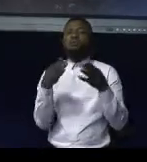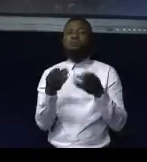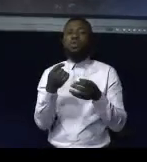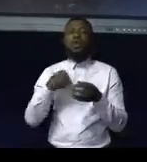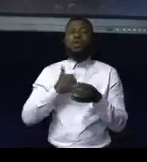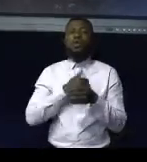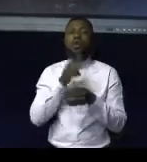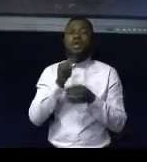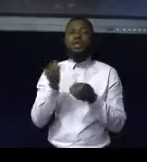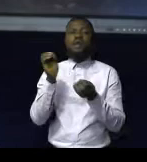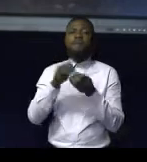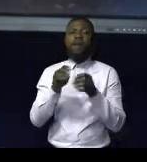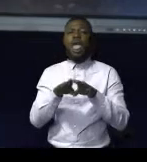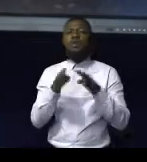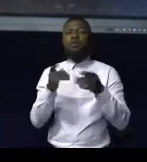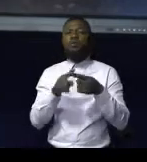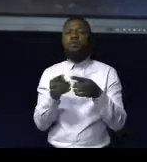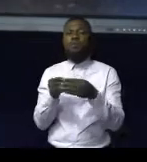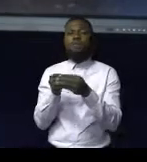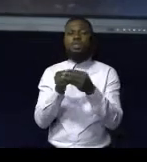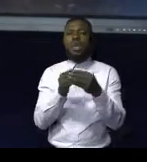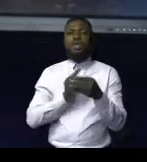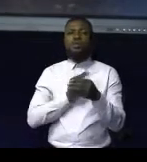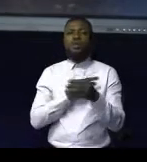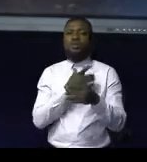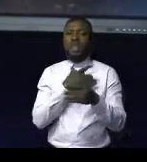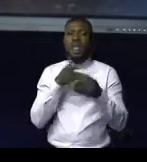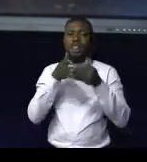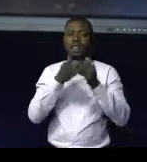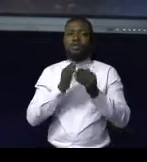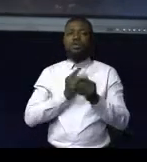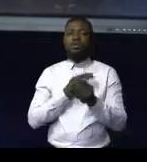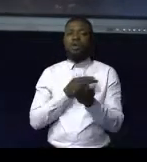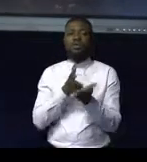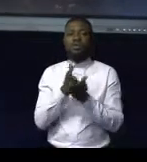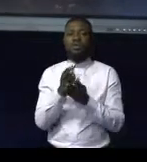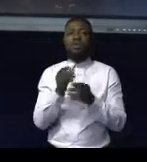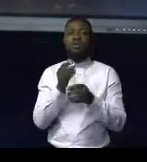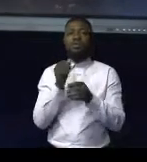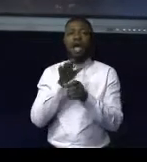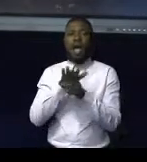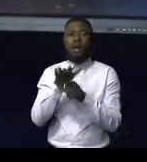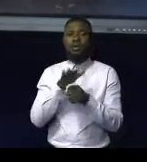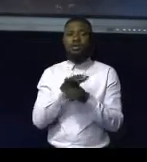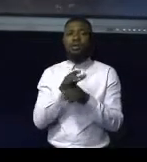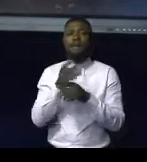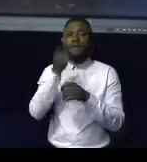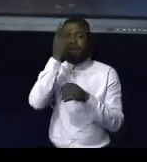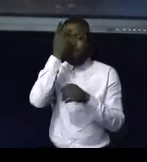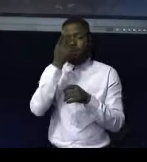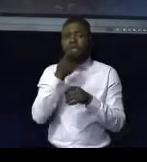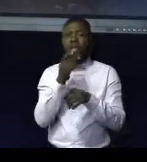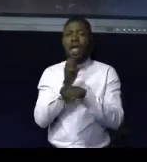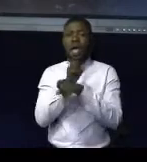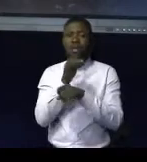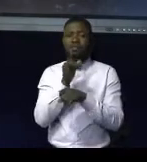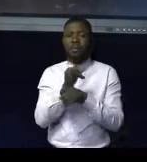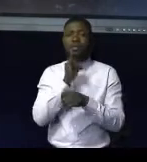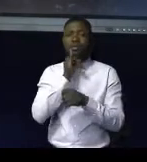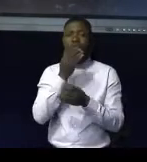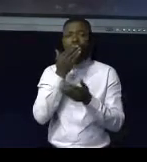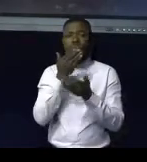their exposure to guide us and lead us right. So adequate parental advice and guidance is another